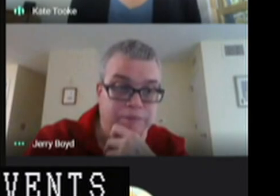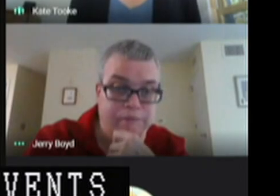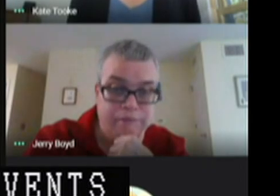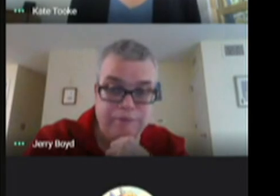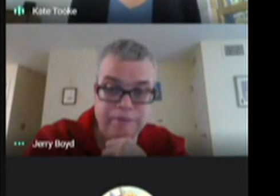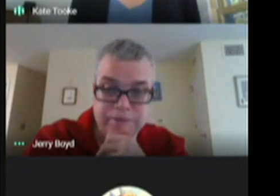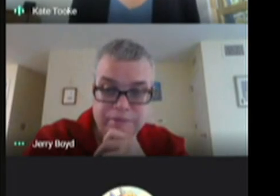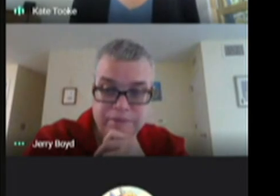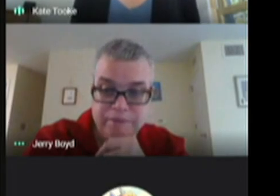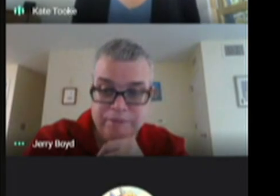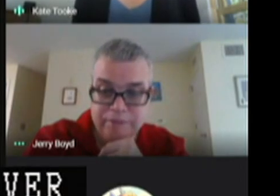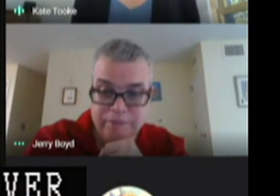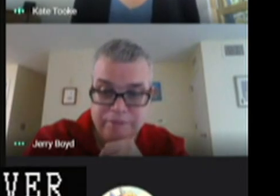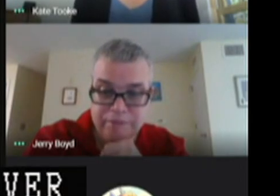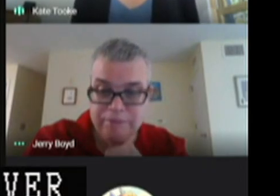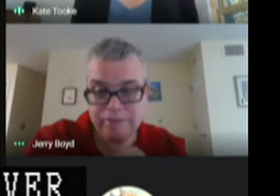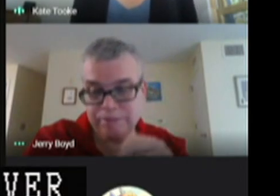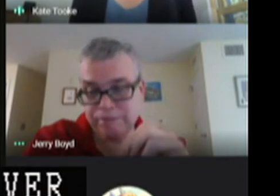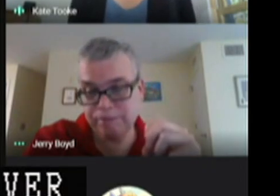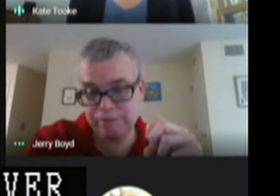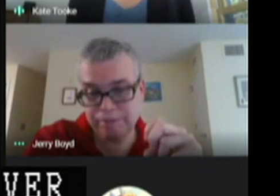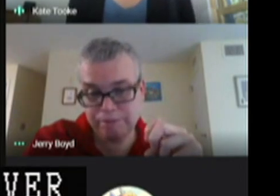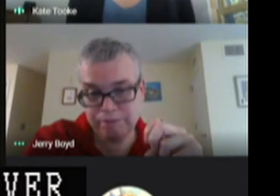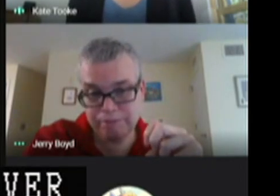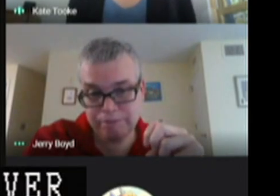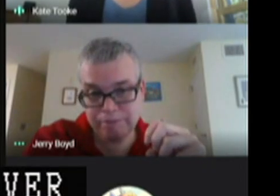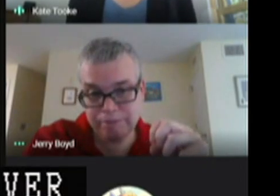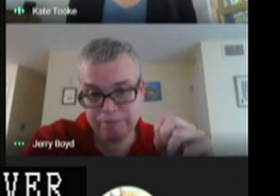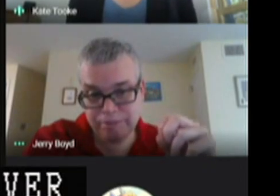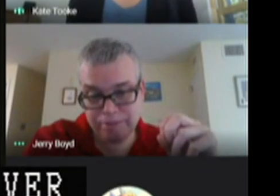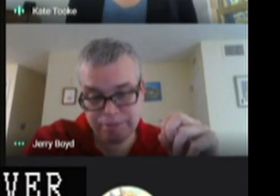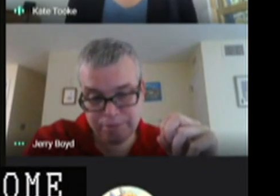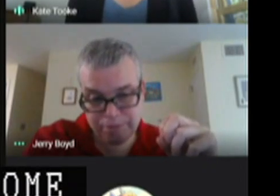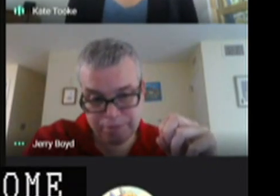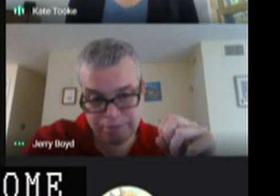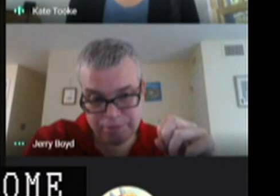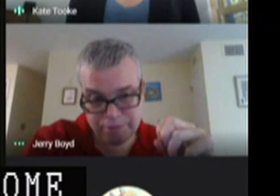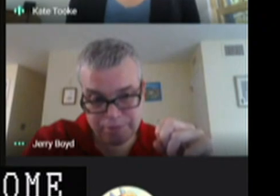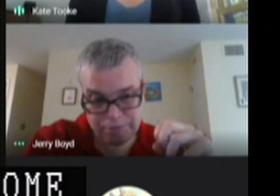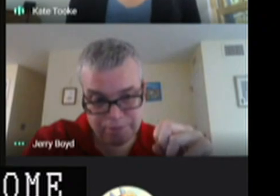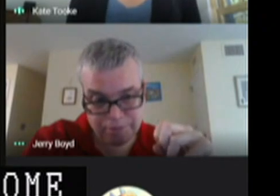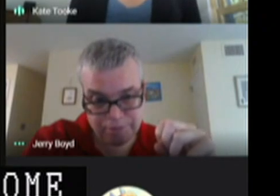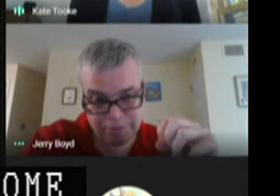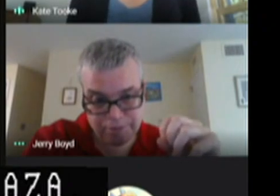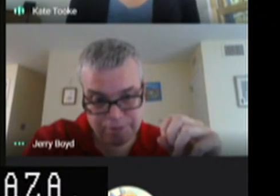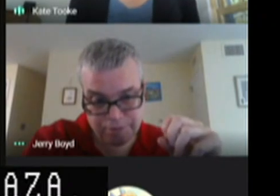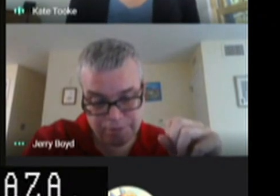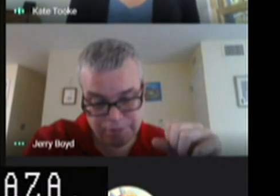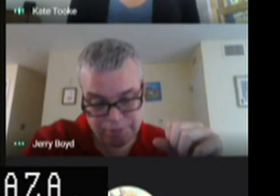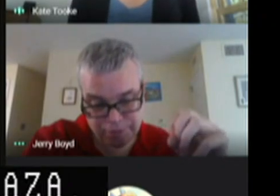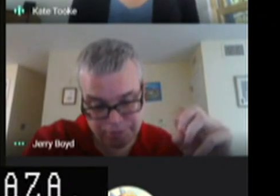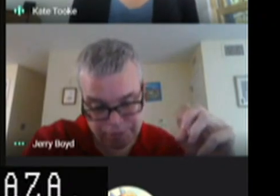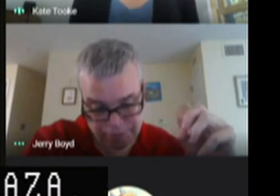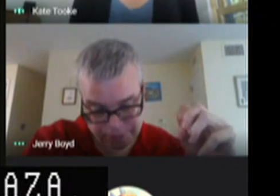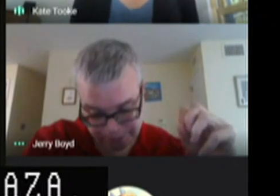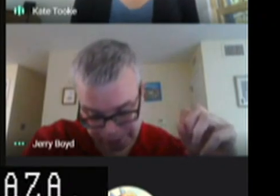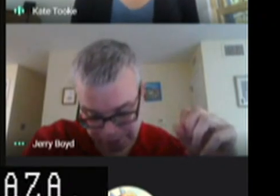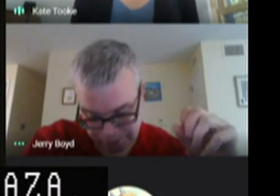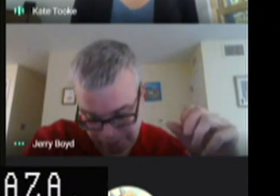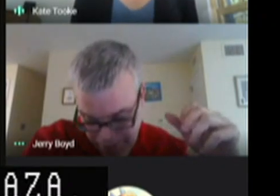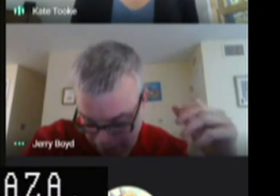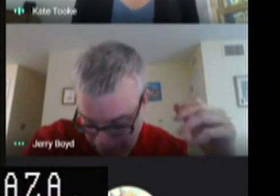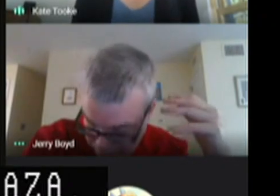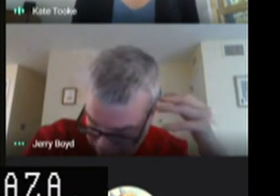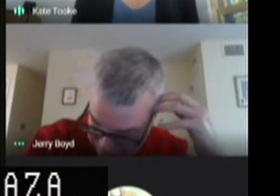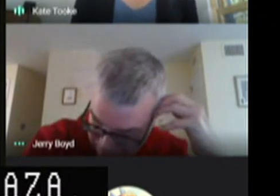city to pretty easily come and host an event on the plaza. There will be infrastructure built in so that what you can